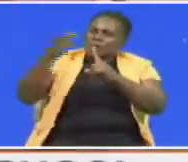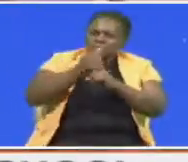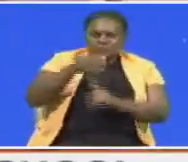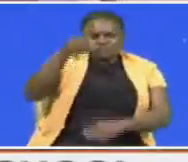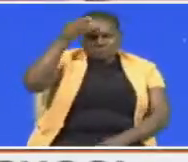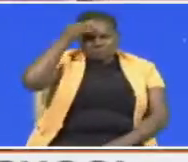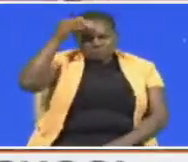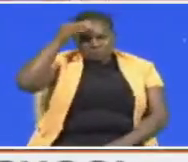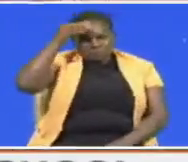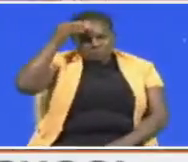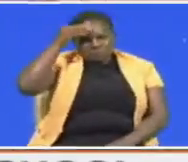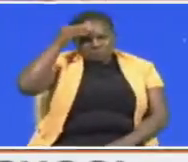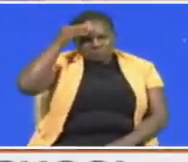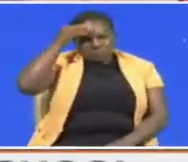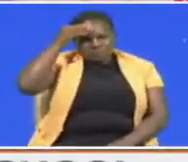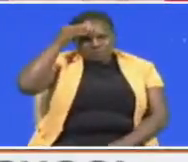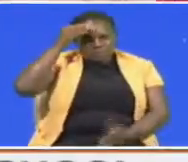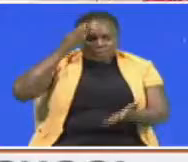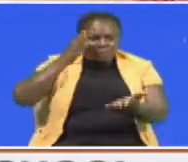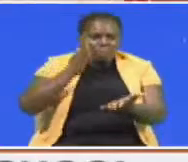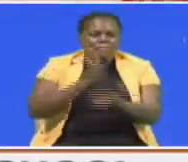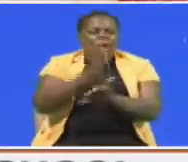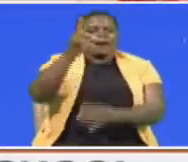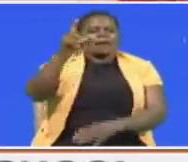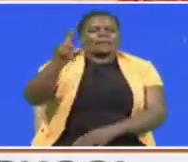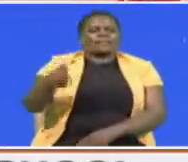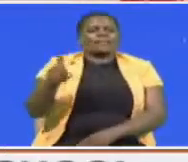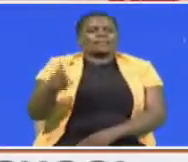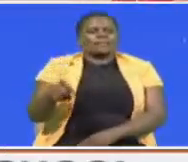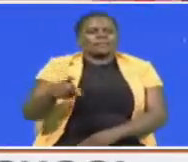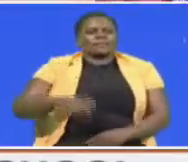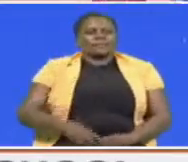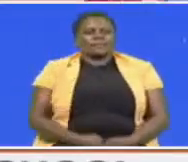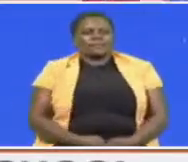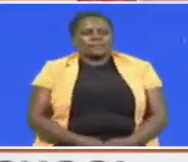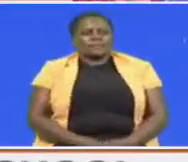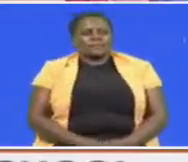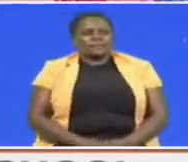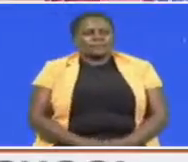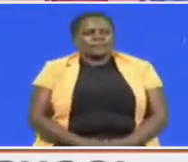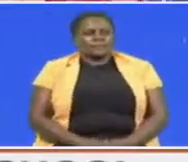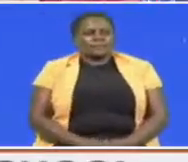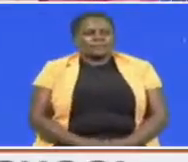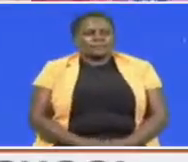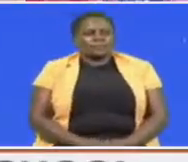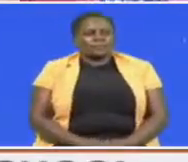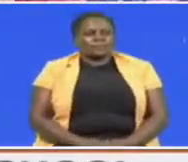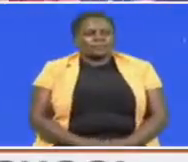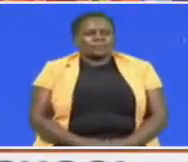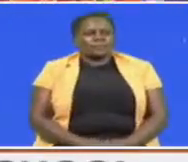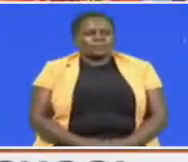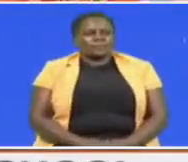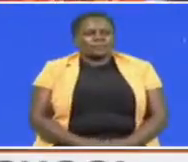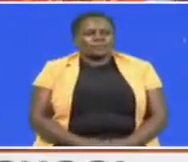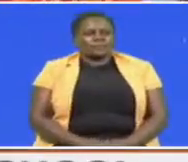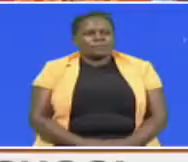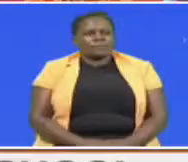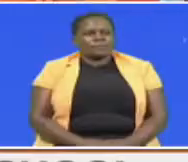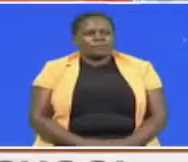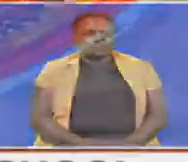literacy justifies the means. Building Waliaula in Kor, Marsabit.